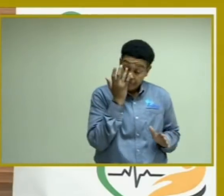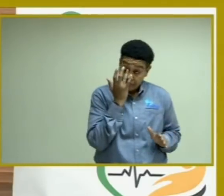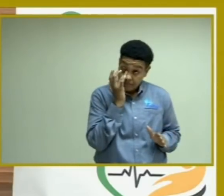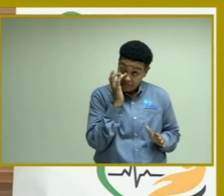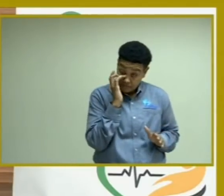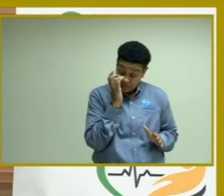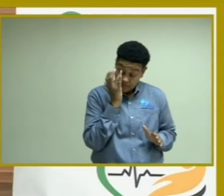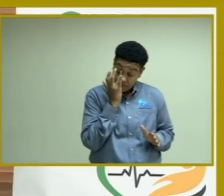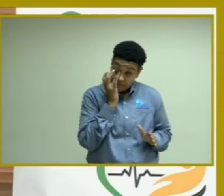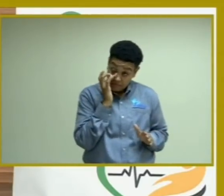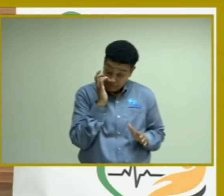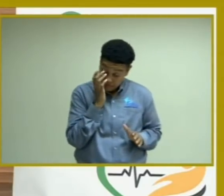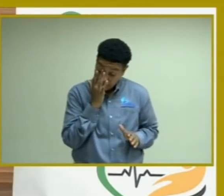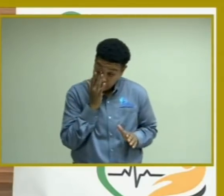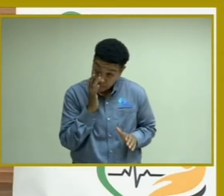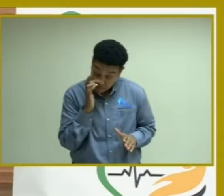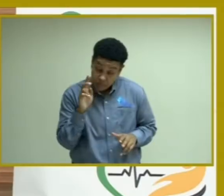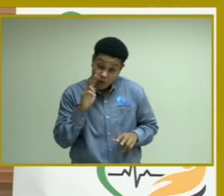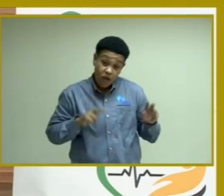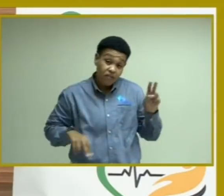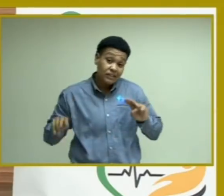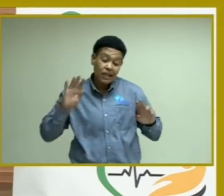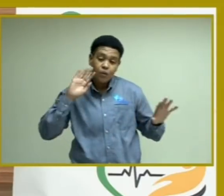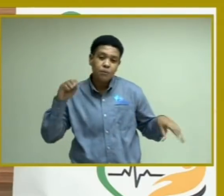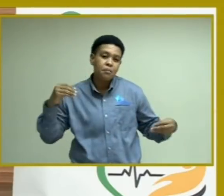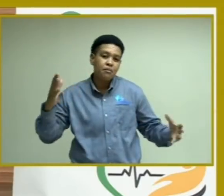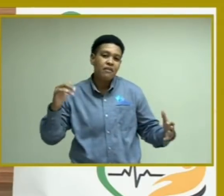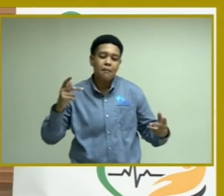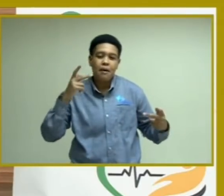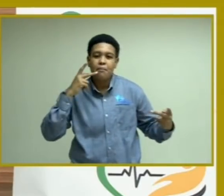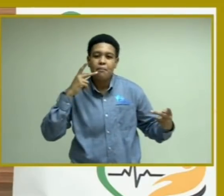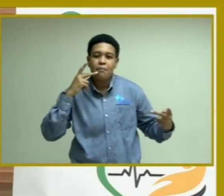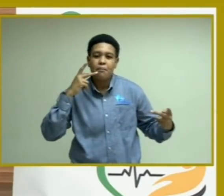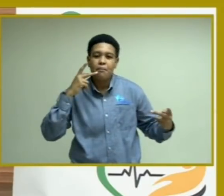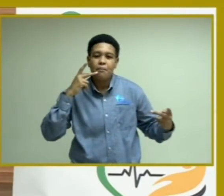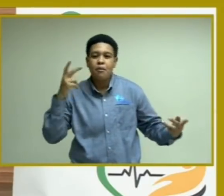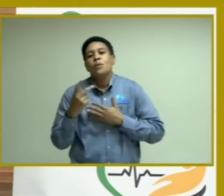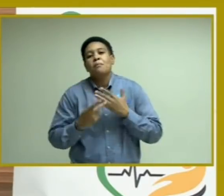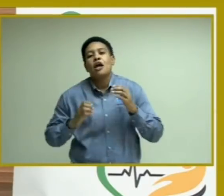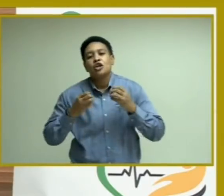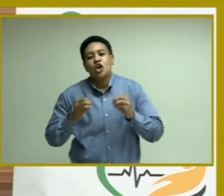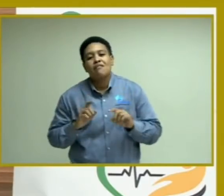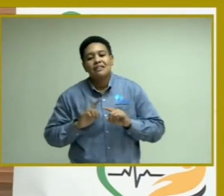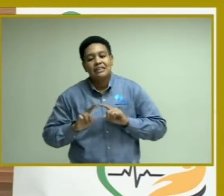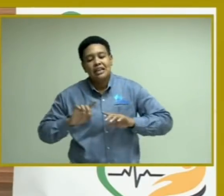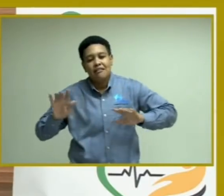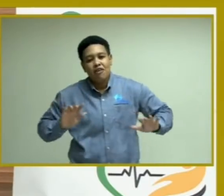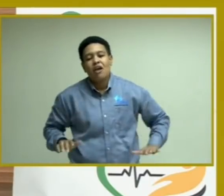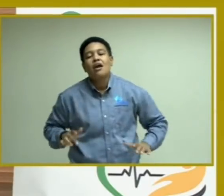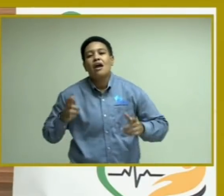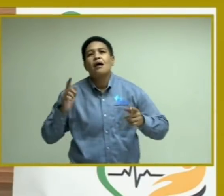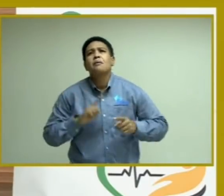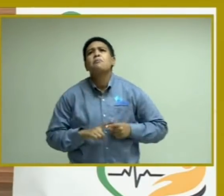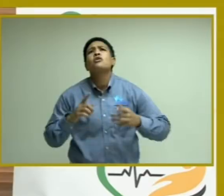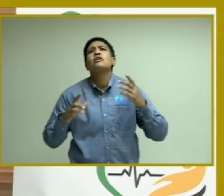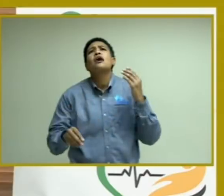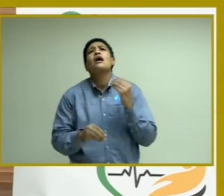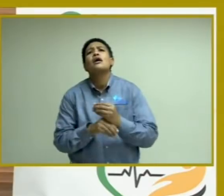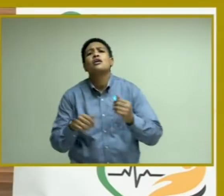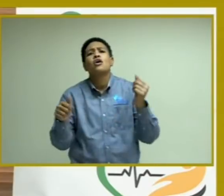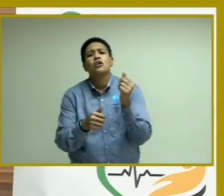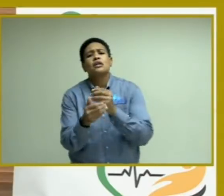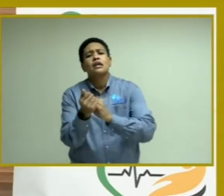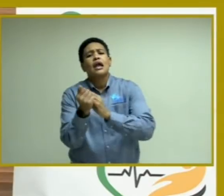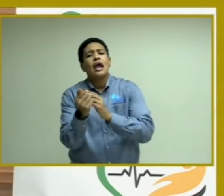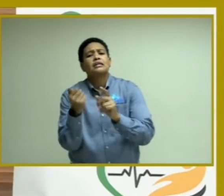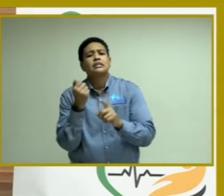oversight provided by, of course, the public health through the parish offices and under the guidelines